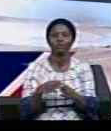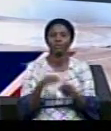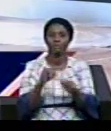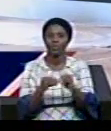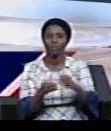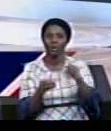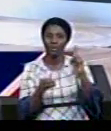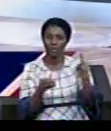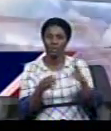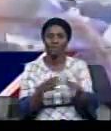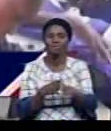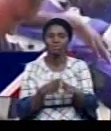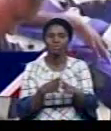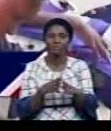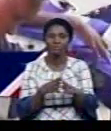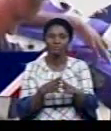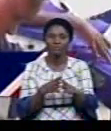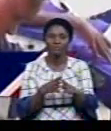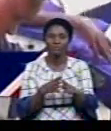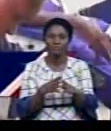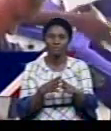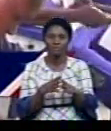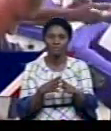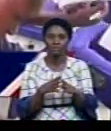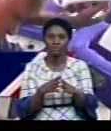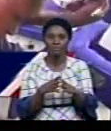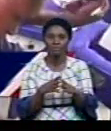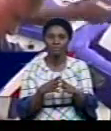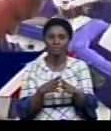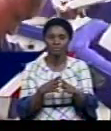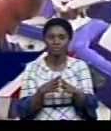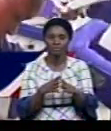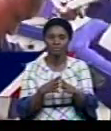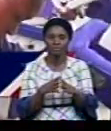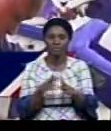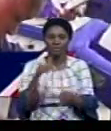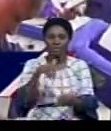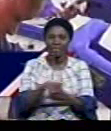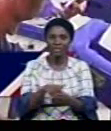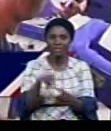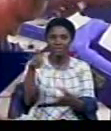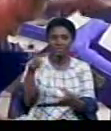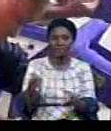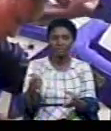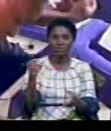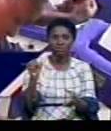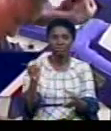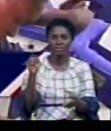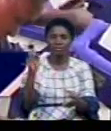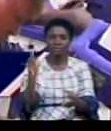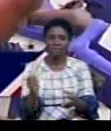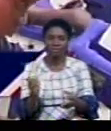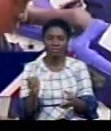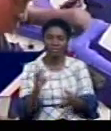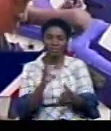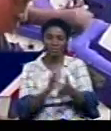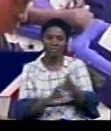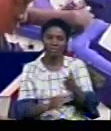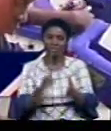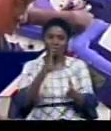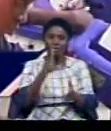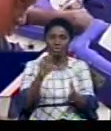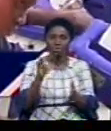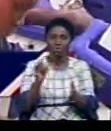that calmed their storm. In Psalm 107, reading from verse